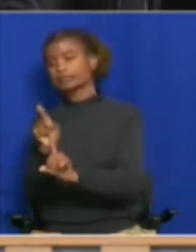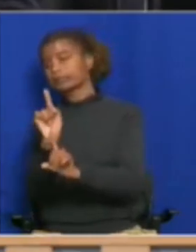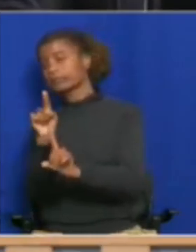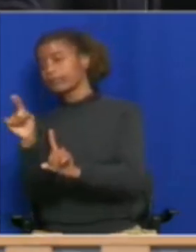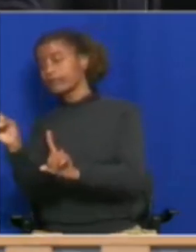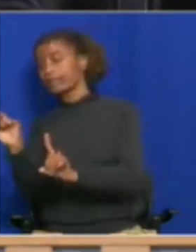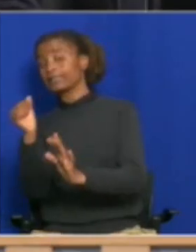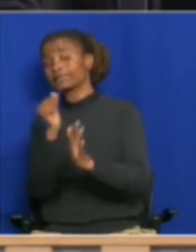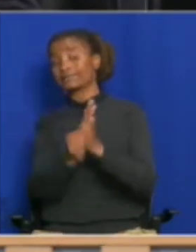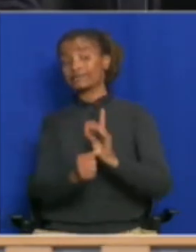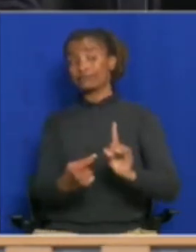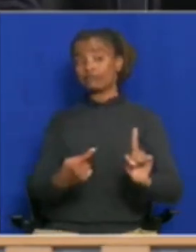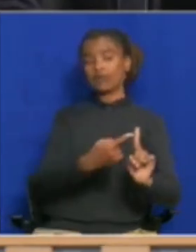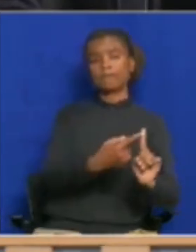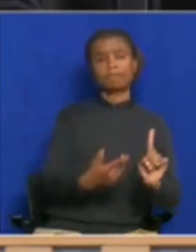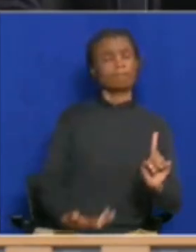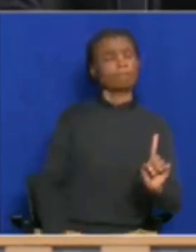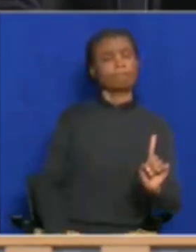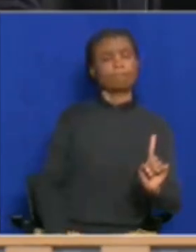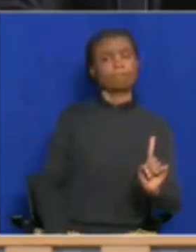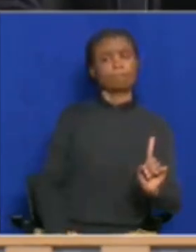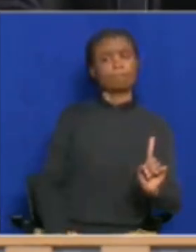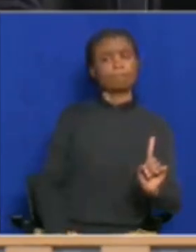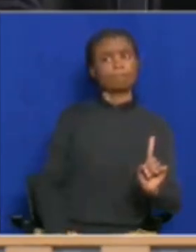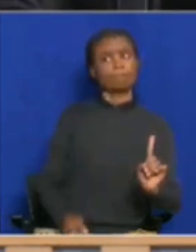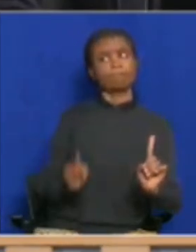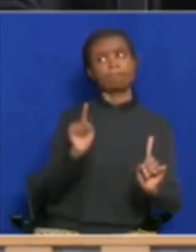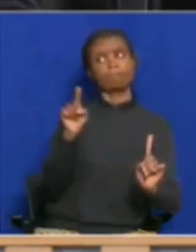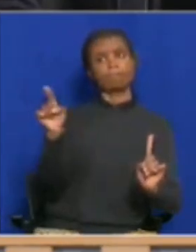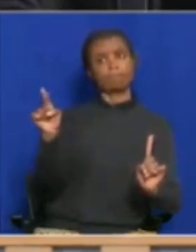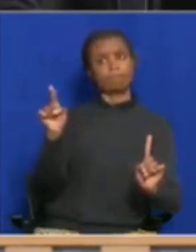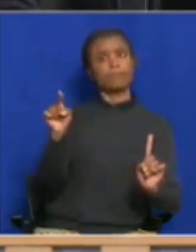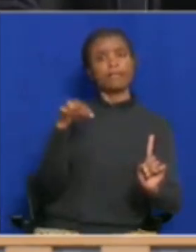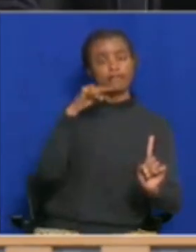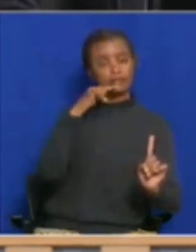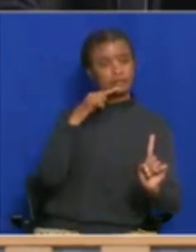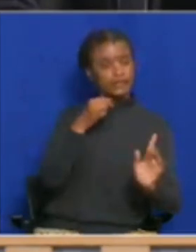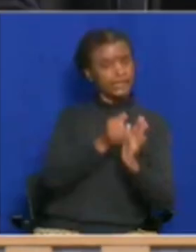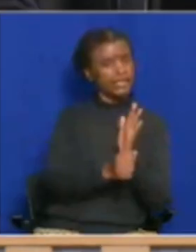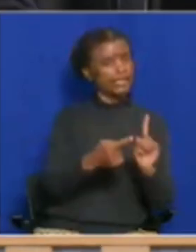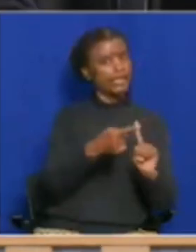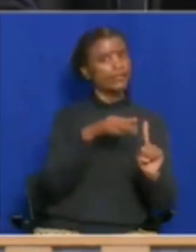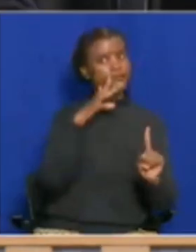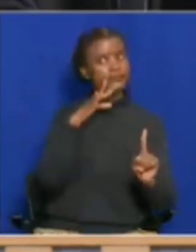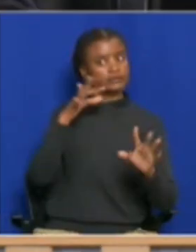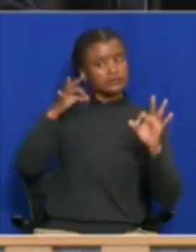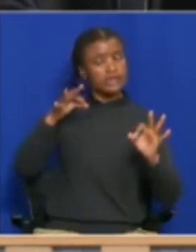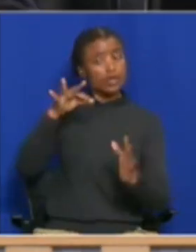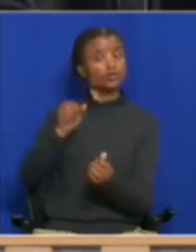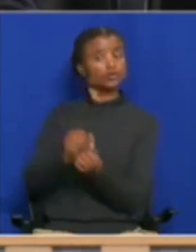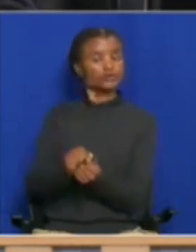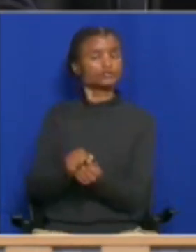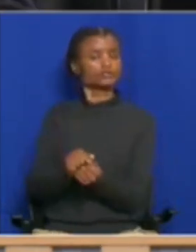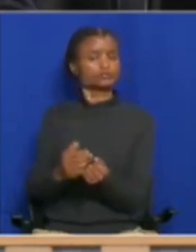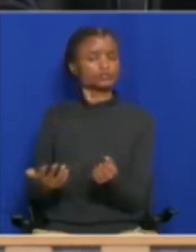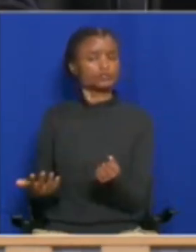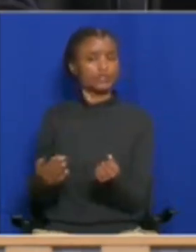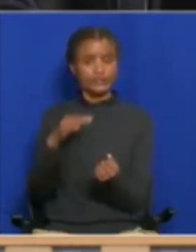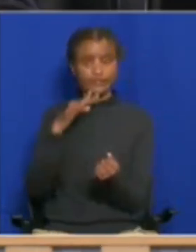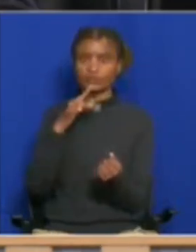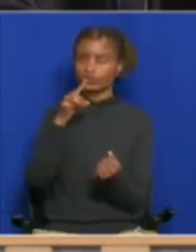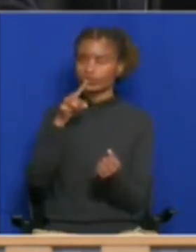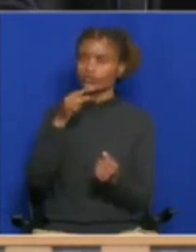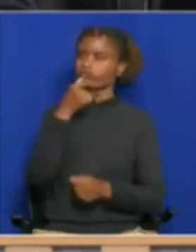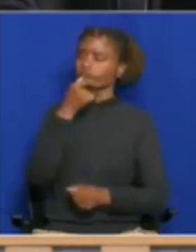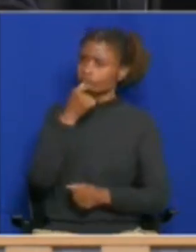that's a conclusion. For you to be satisfied that there is a reasonable suspicion that Tom and Dick